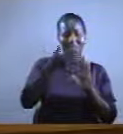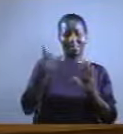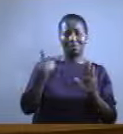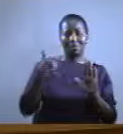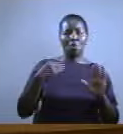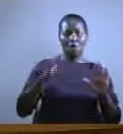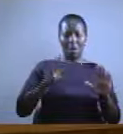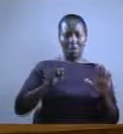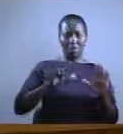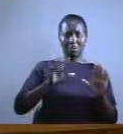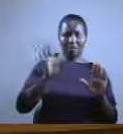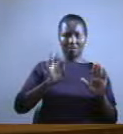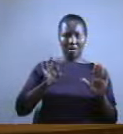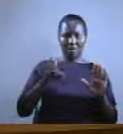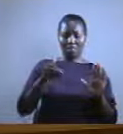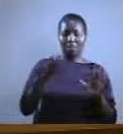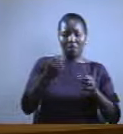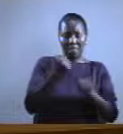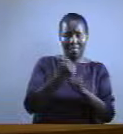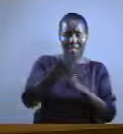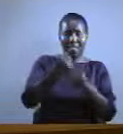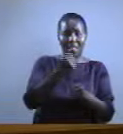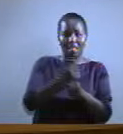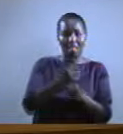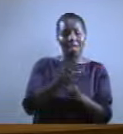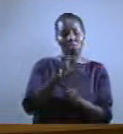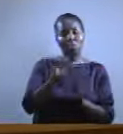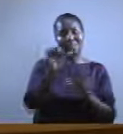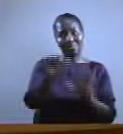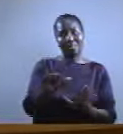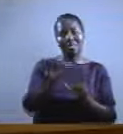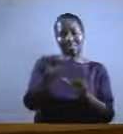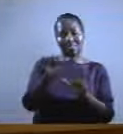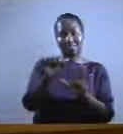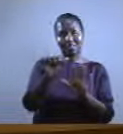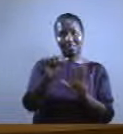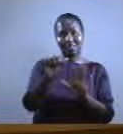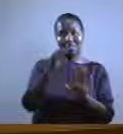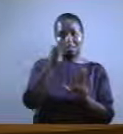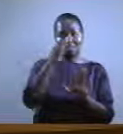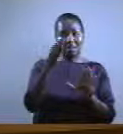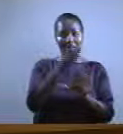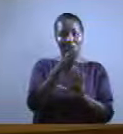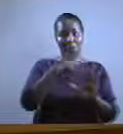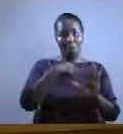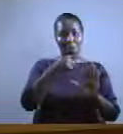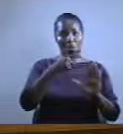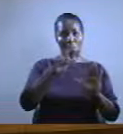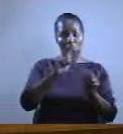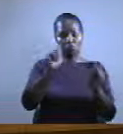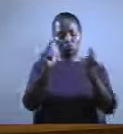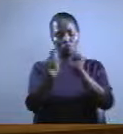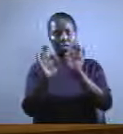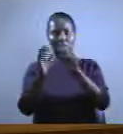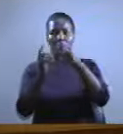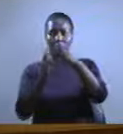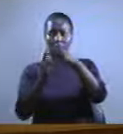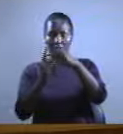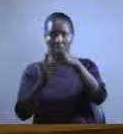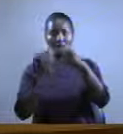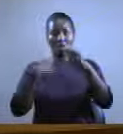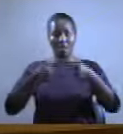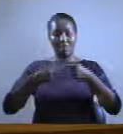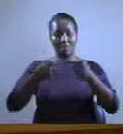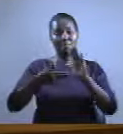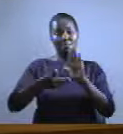9.7% per year for the next 3 years. By 2016, the year before debt's meant to stabilize, we will be spending